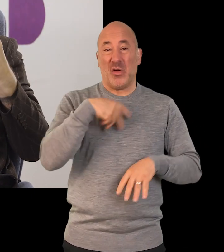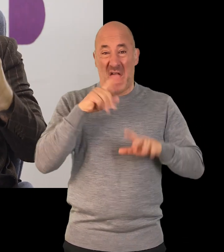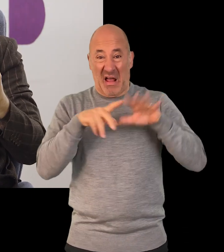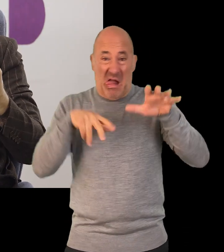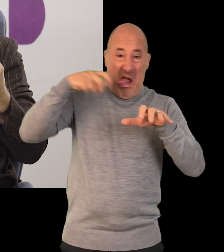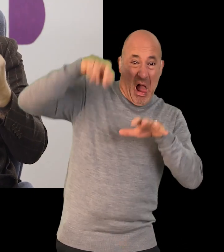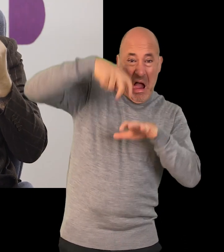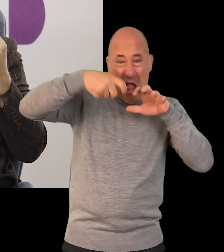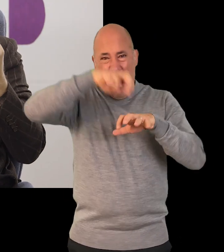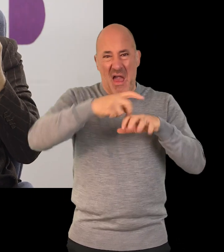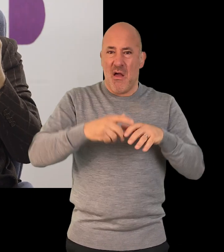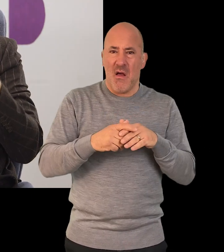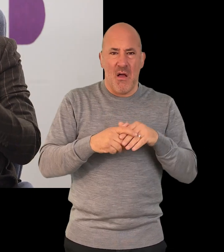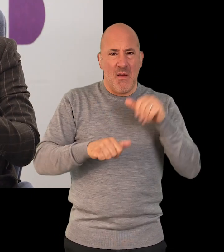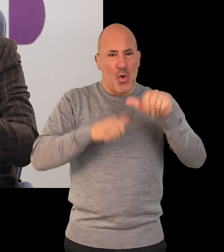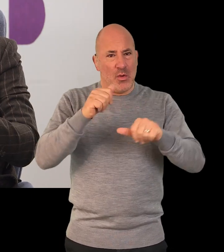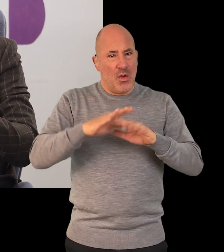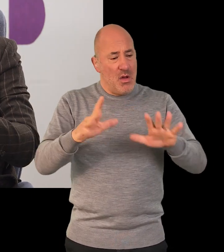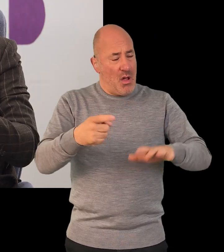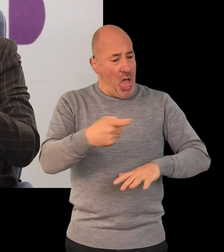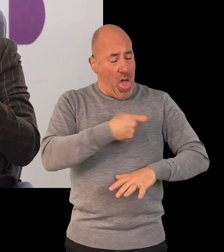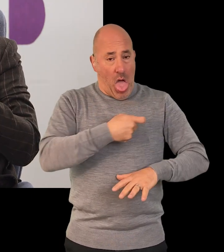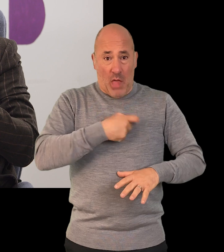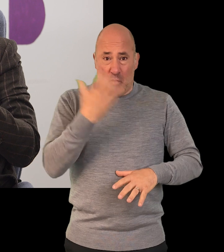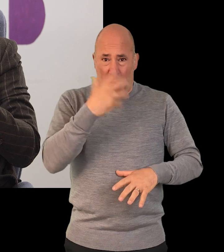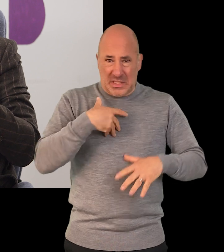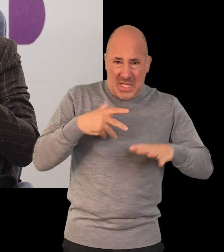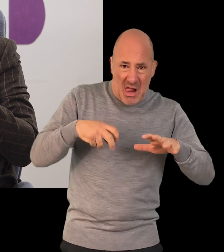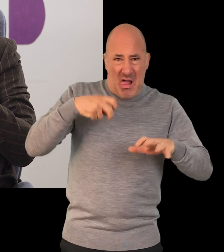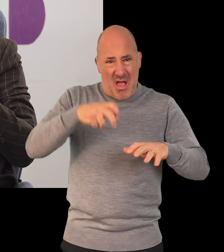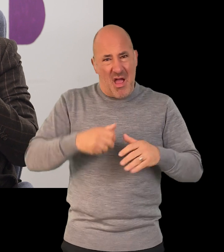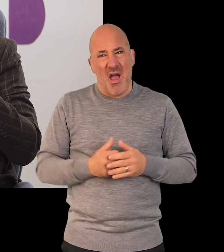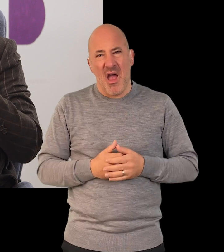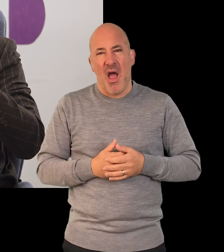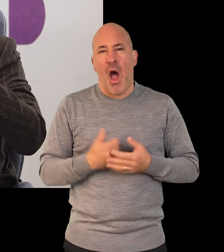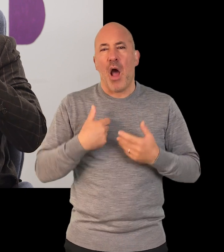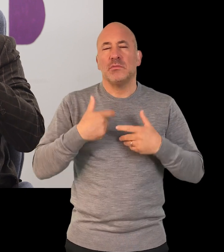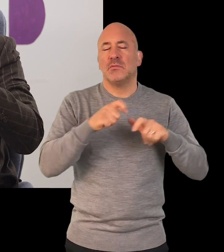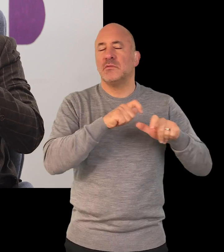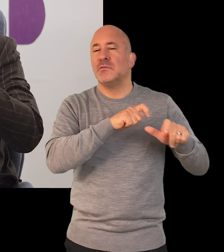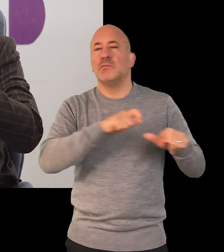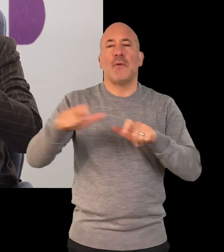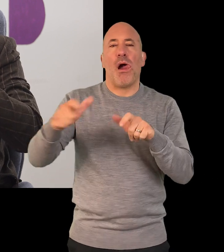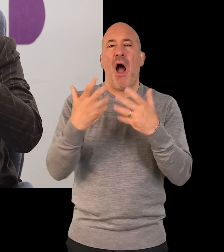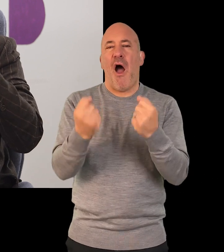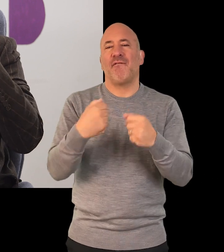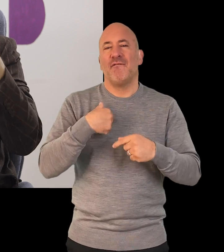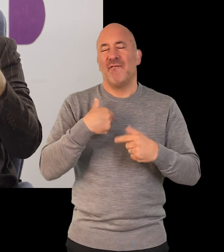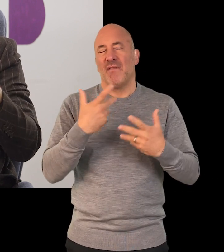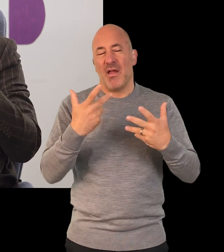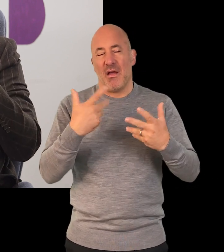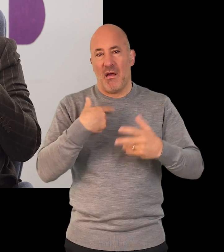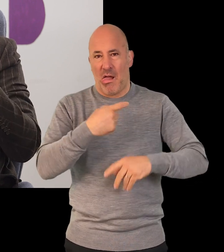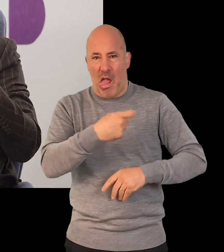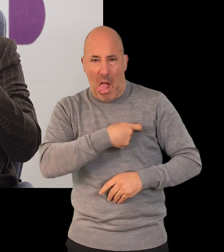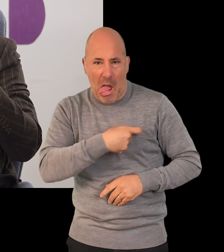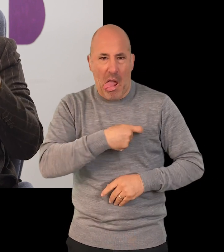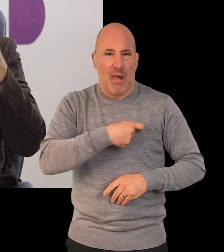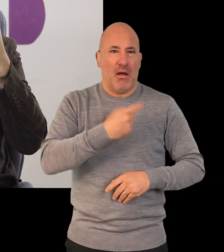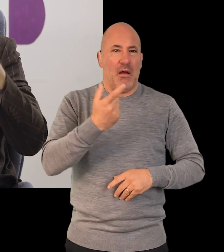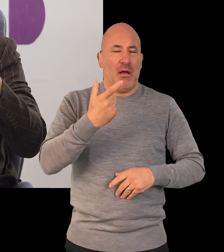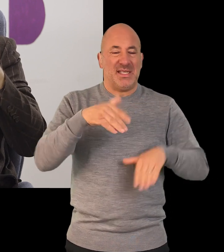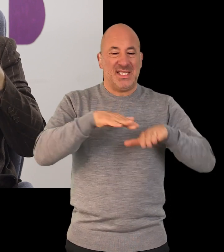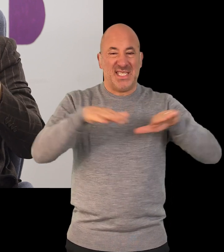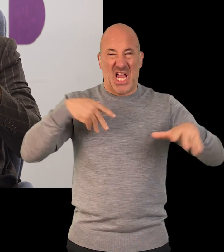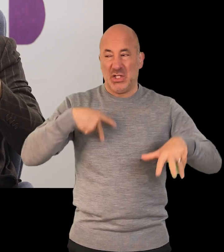the whole process was just really anxiety-inducing, and I still struggle, like I mentioned, with that anxiety and with stage fright and things like